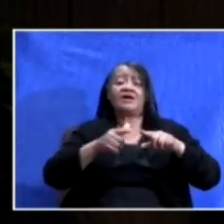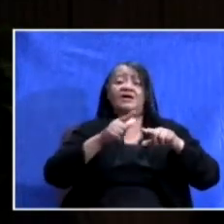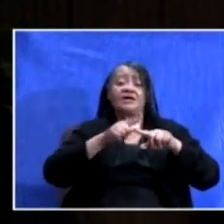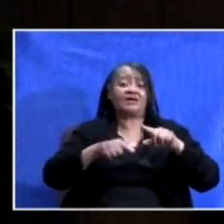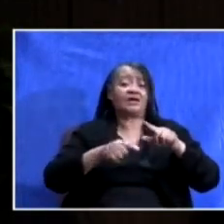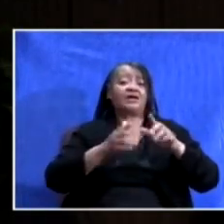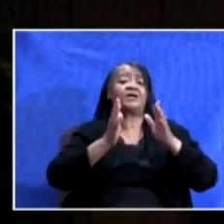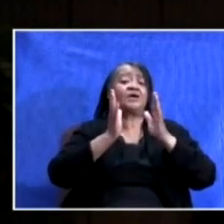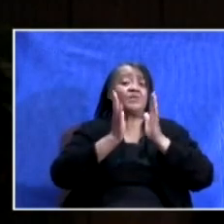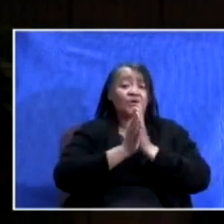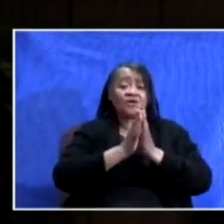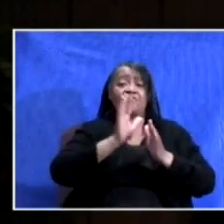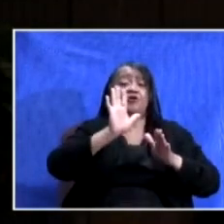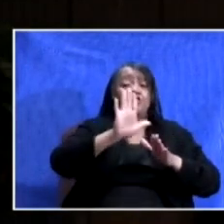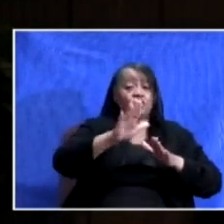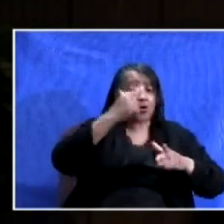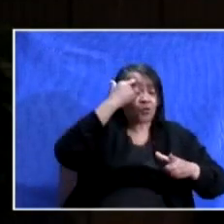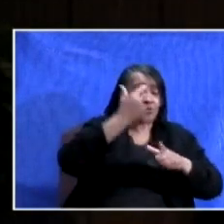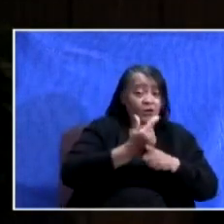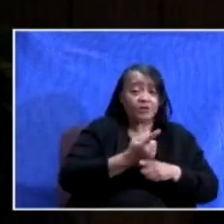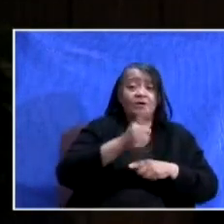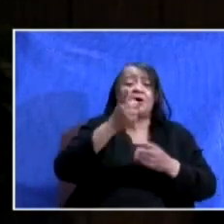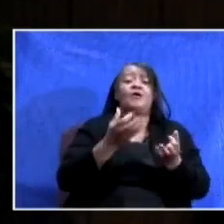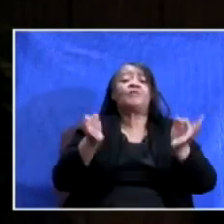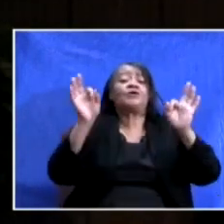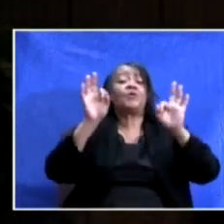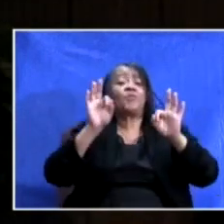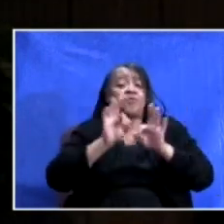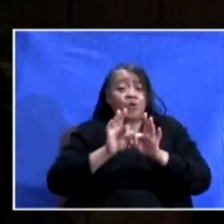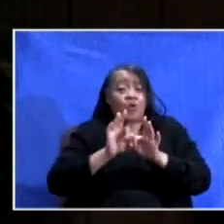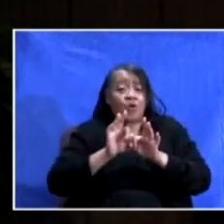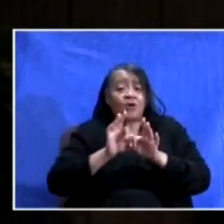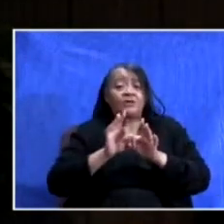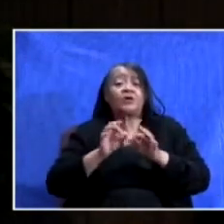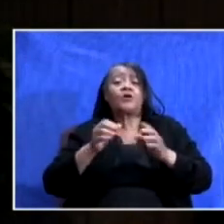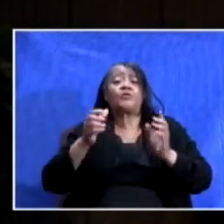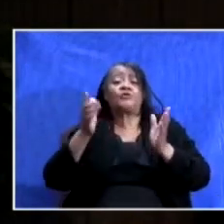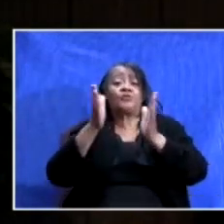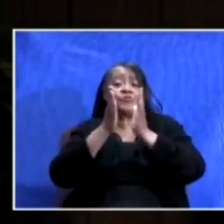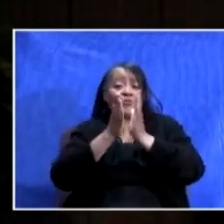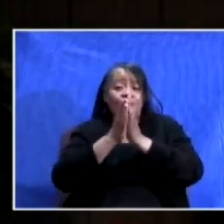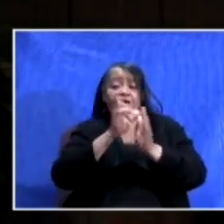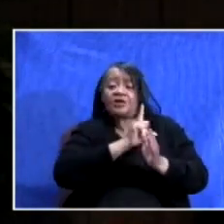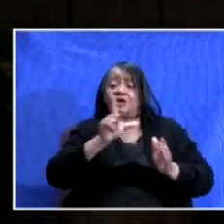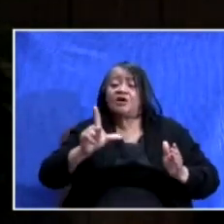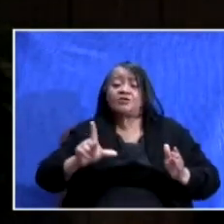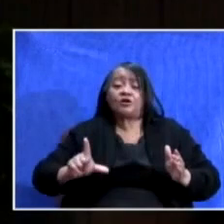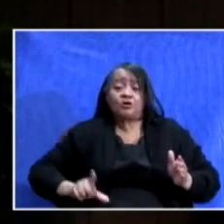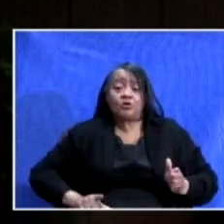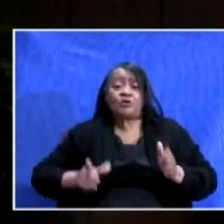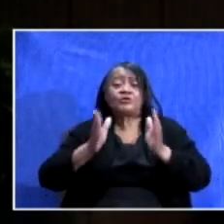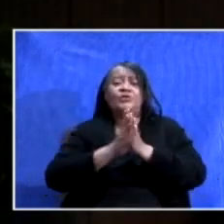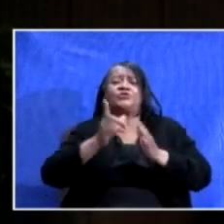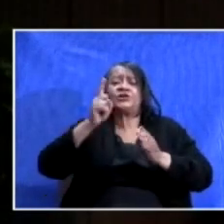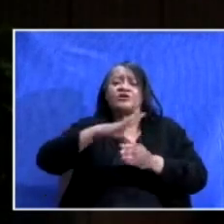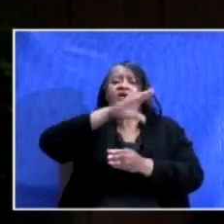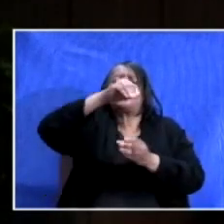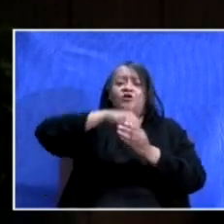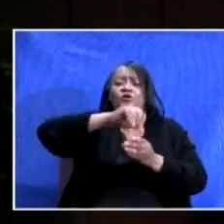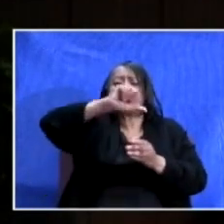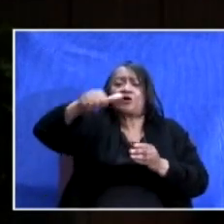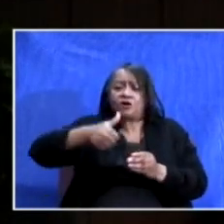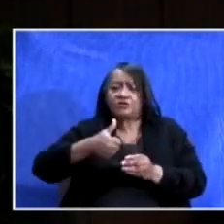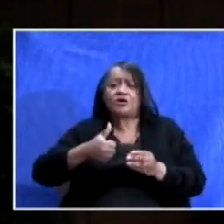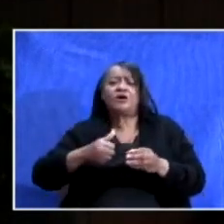include another. Because it's us, give us this day. Lead us not in temptation. Deliver